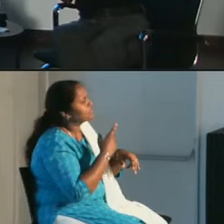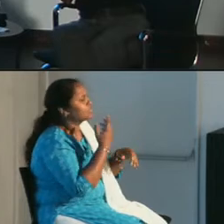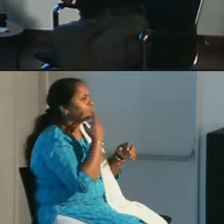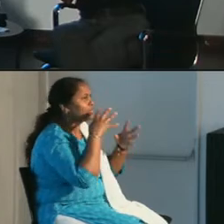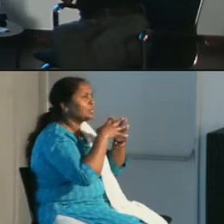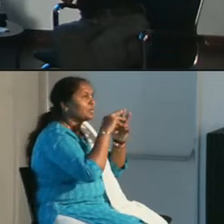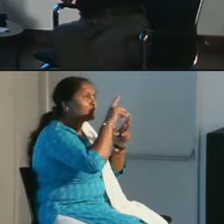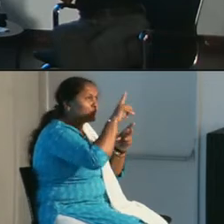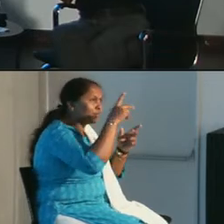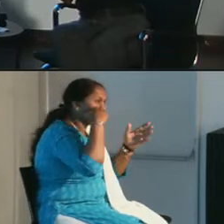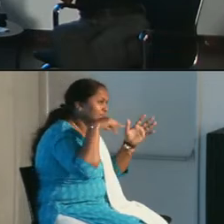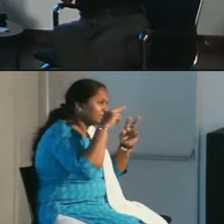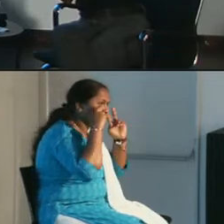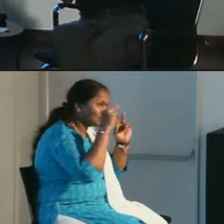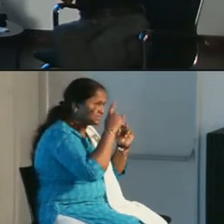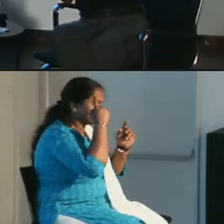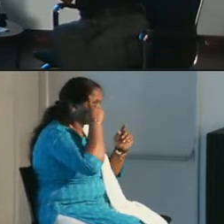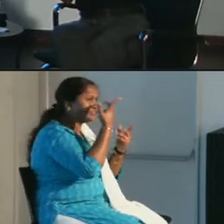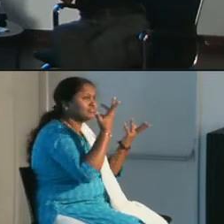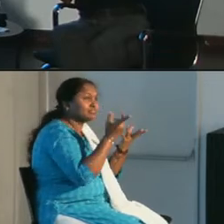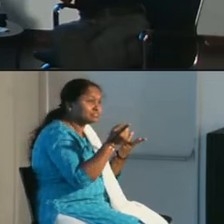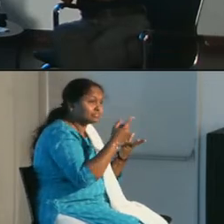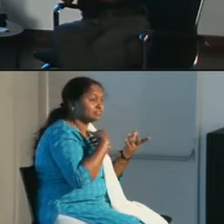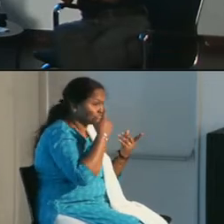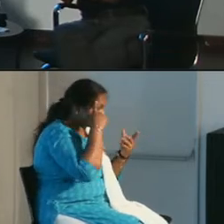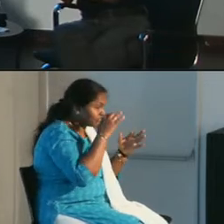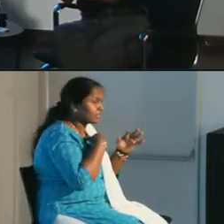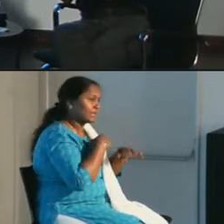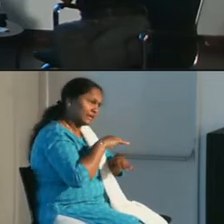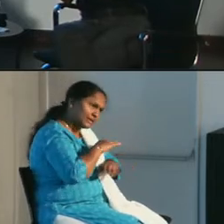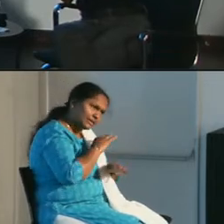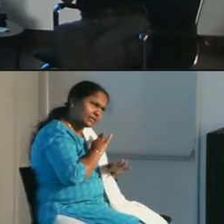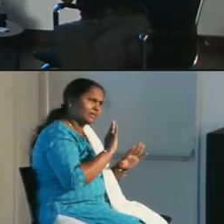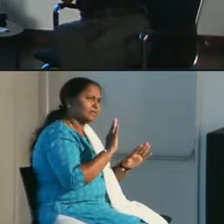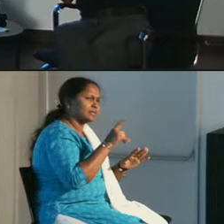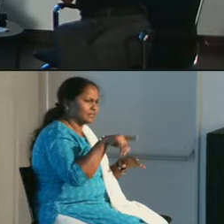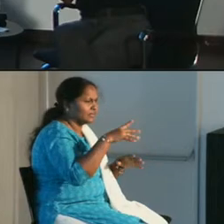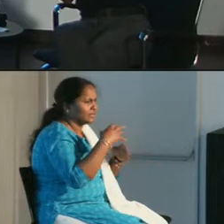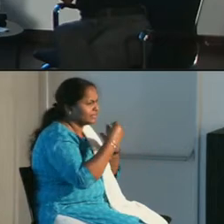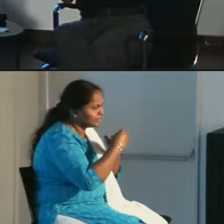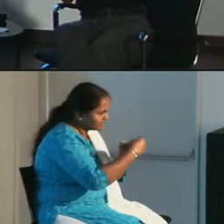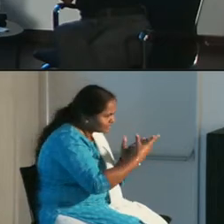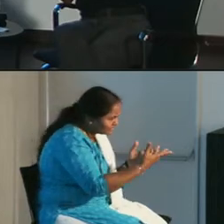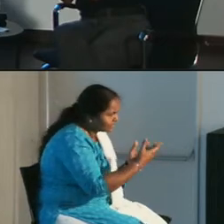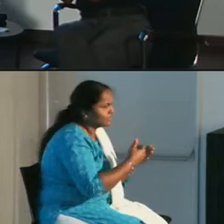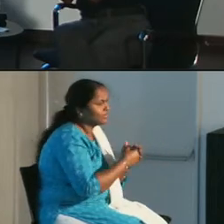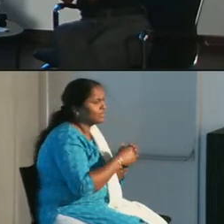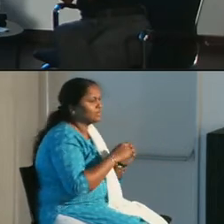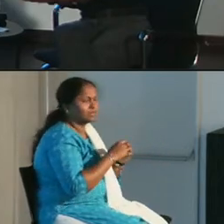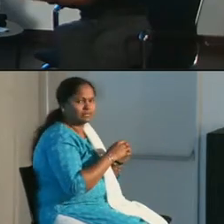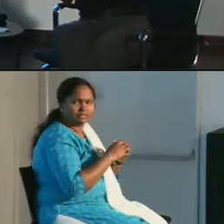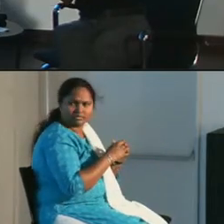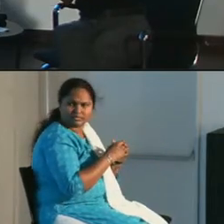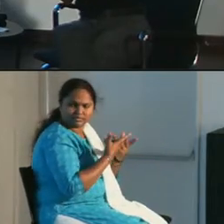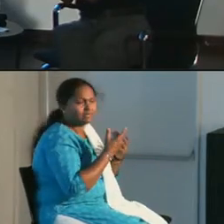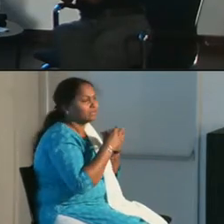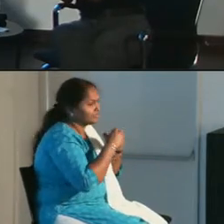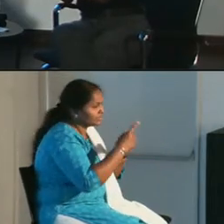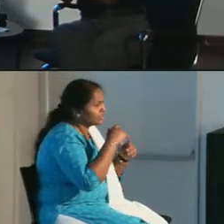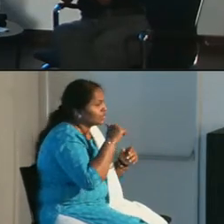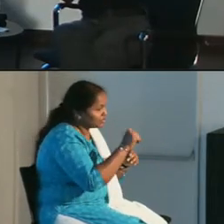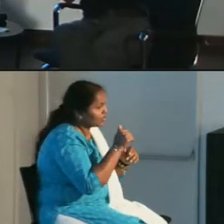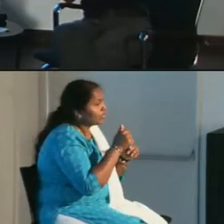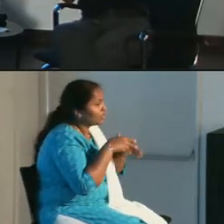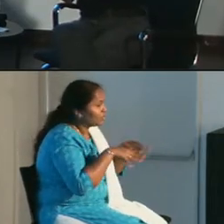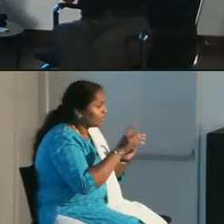wall exists and your thought exists on it is enough. You only guide. And I feel guidance is a good